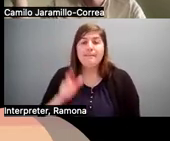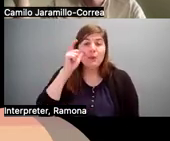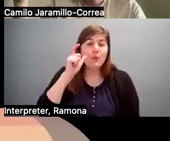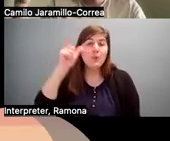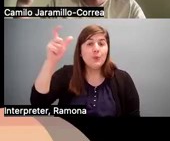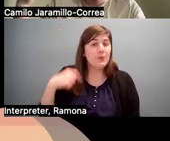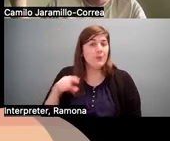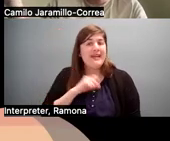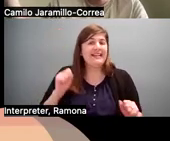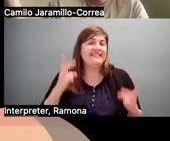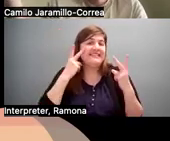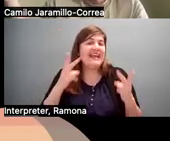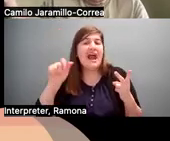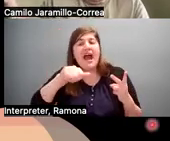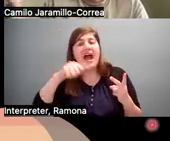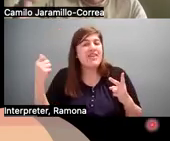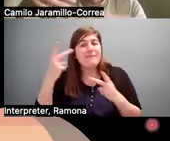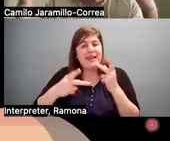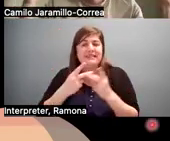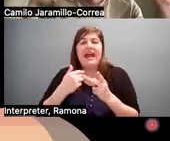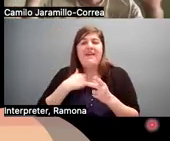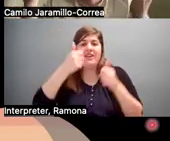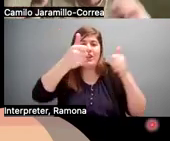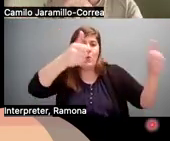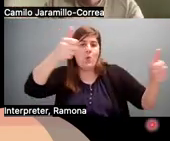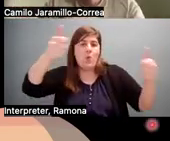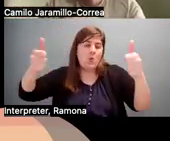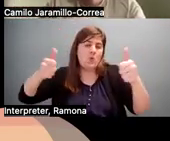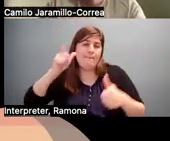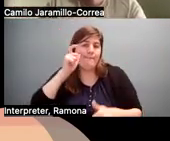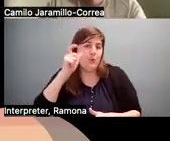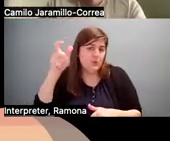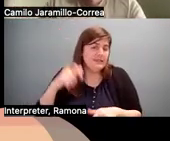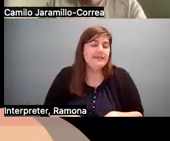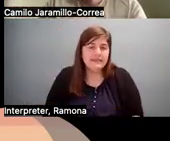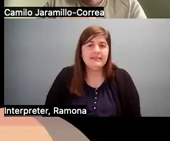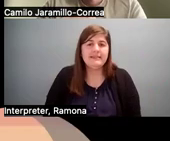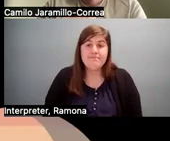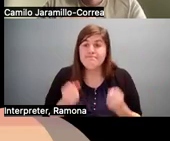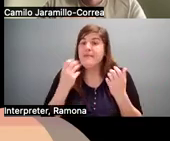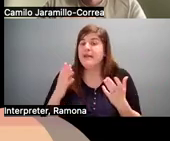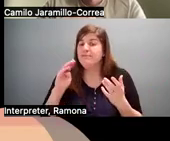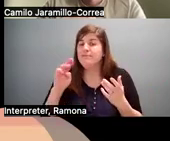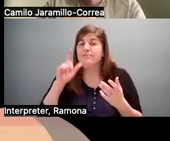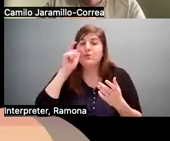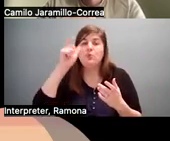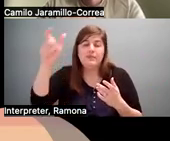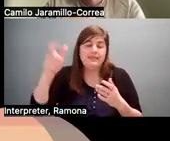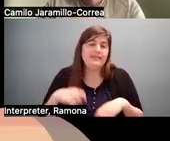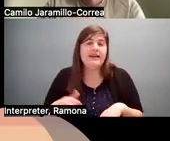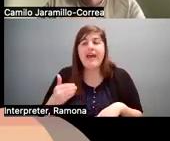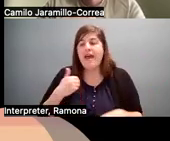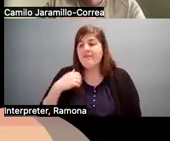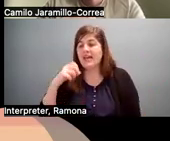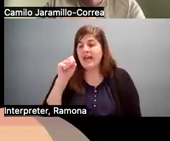see. And then other planets also have their own moons. So we have some moons in the solar system. We have asteroids, which are